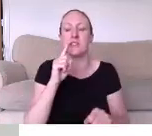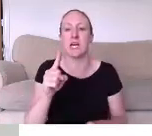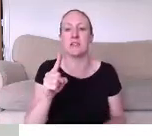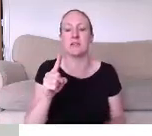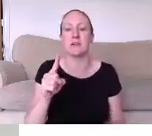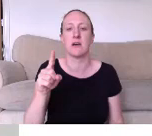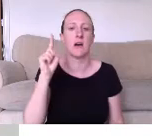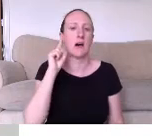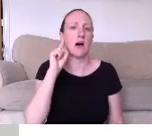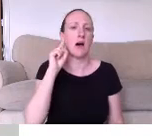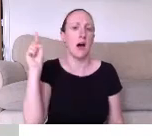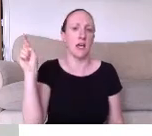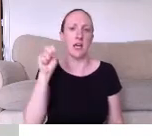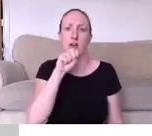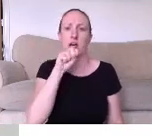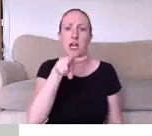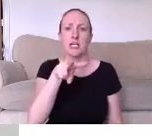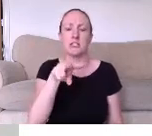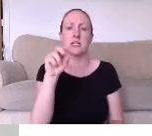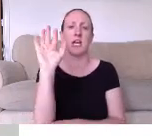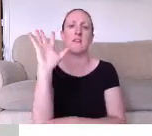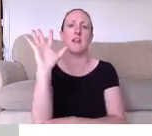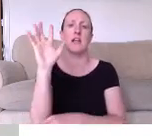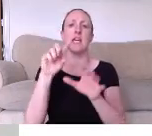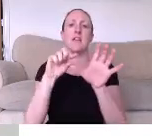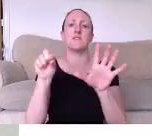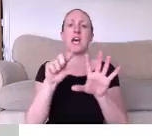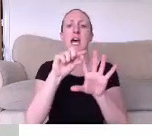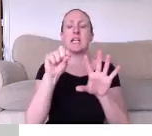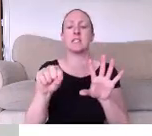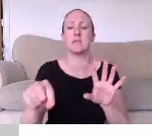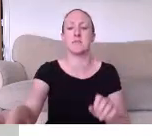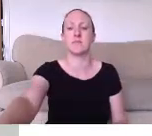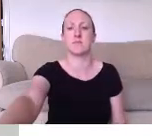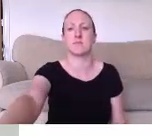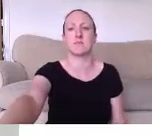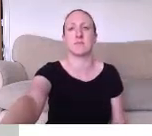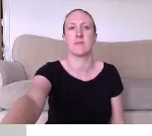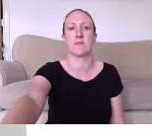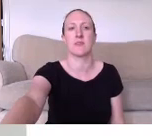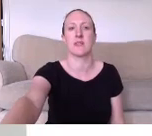Gruffalo said, I hear a hiss in the leaves ahead.